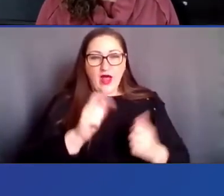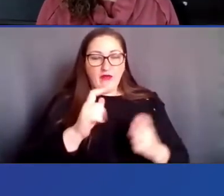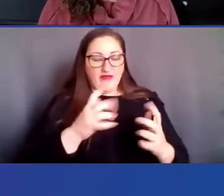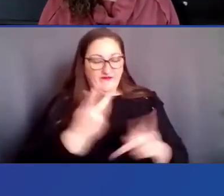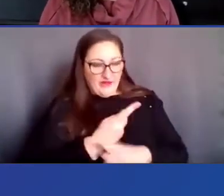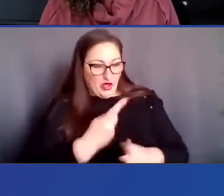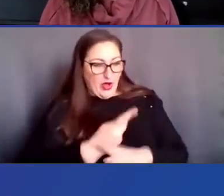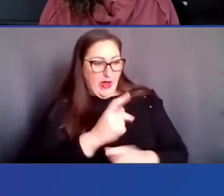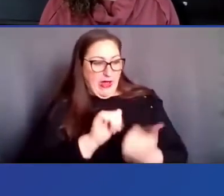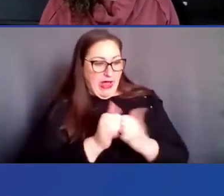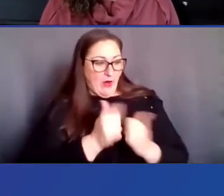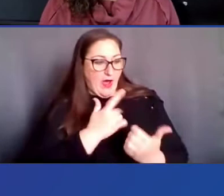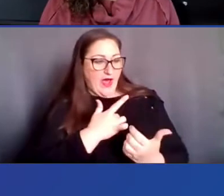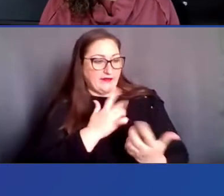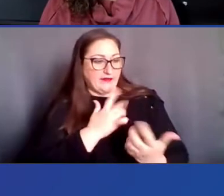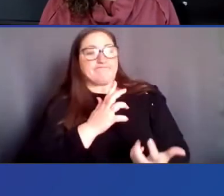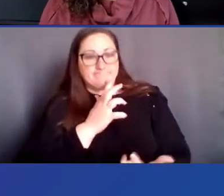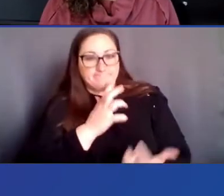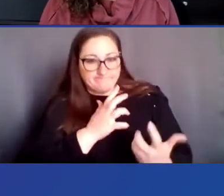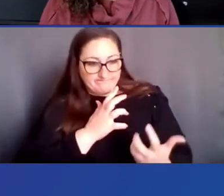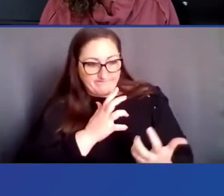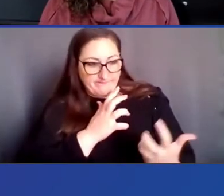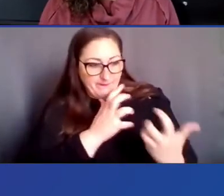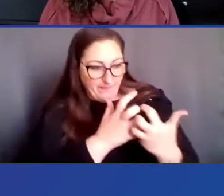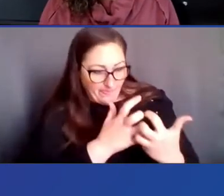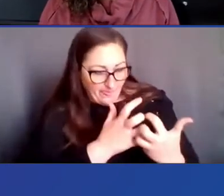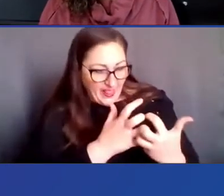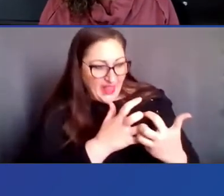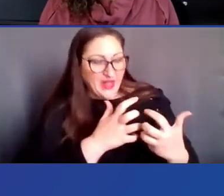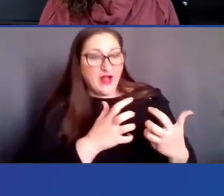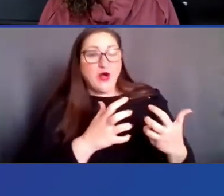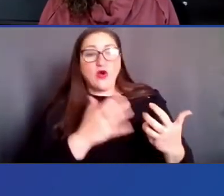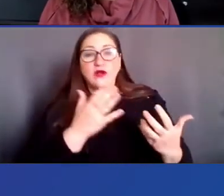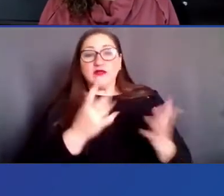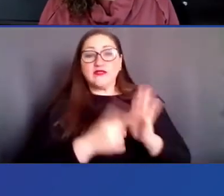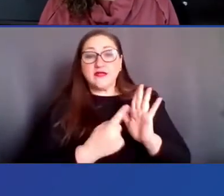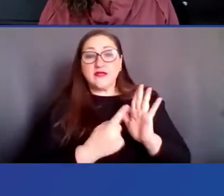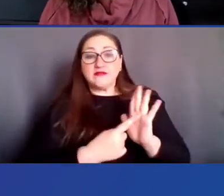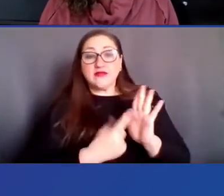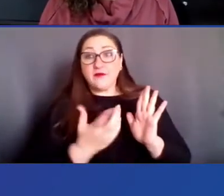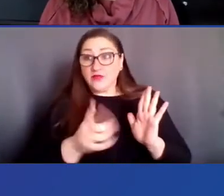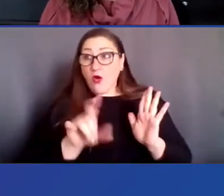how it's figured out and suggested to them or mandated, you know.